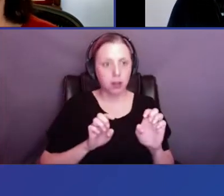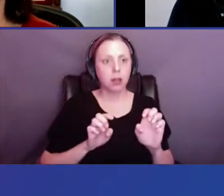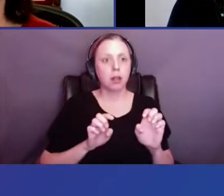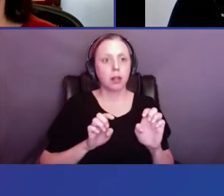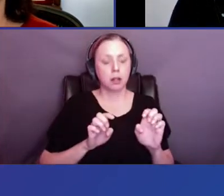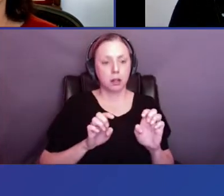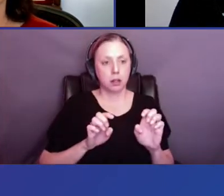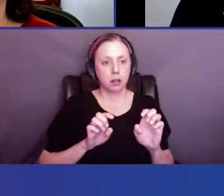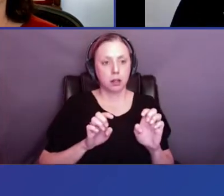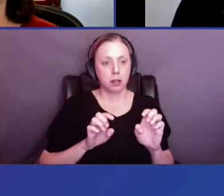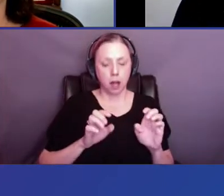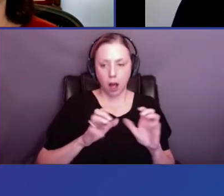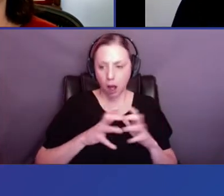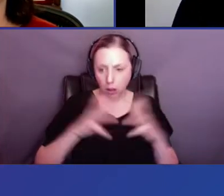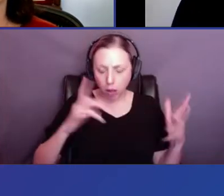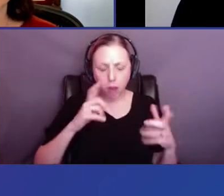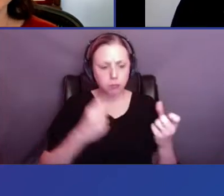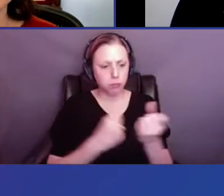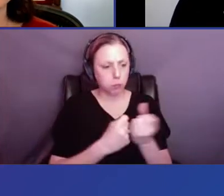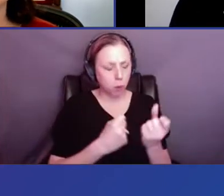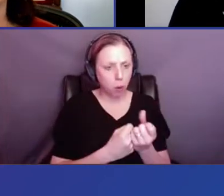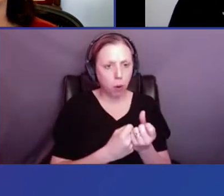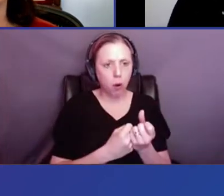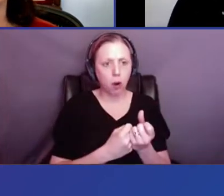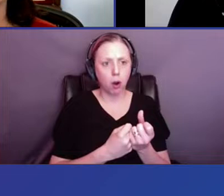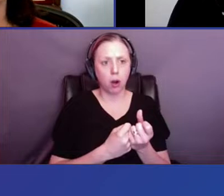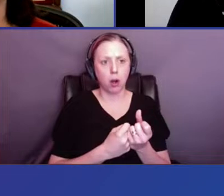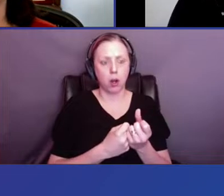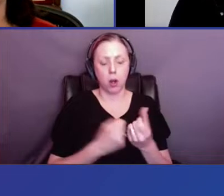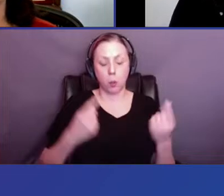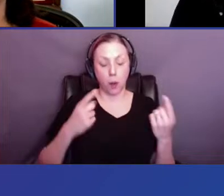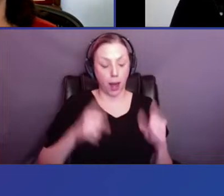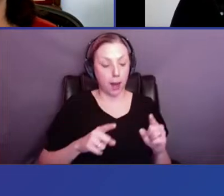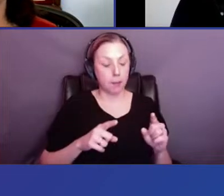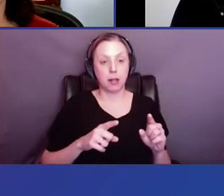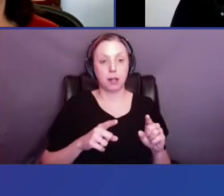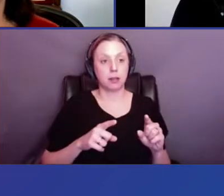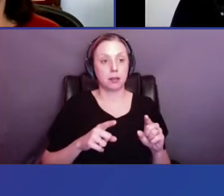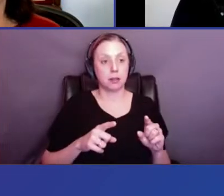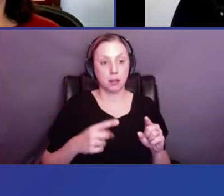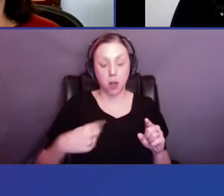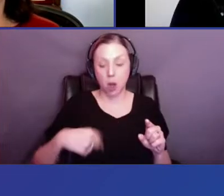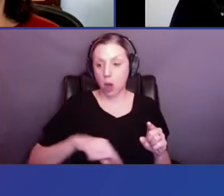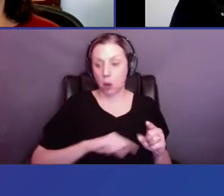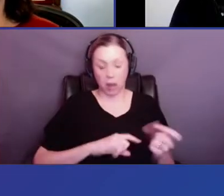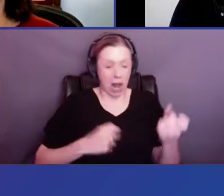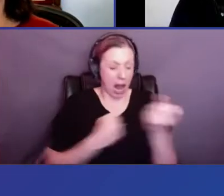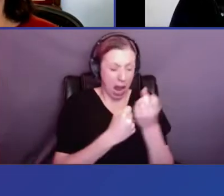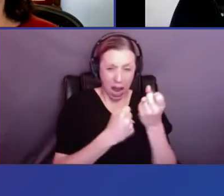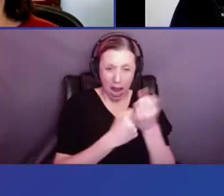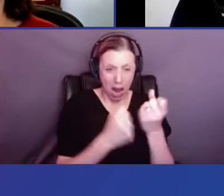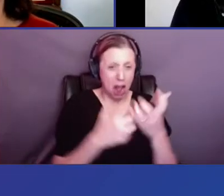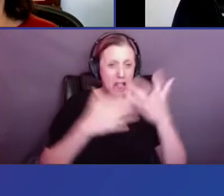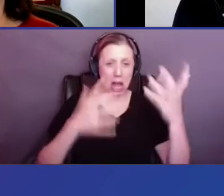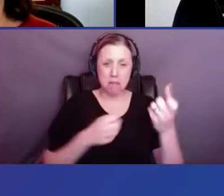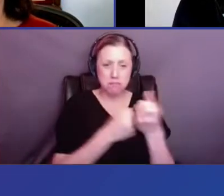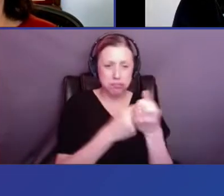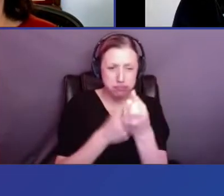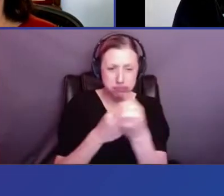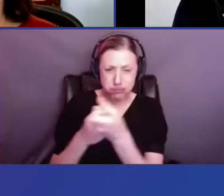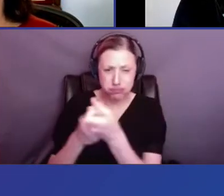bring a lot of support. We shower the need, right? And